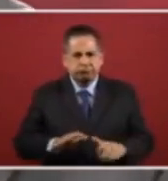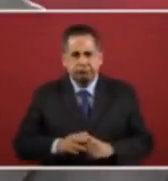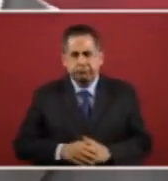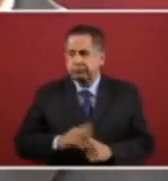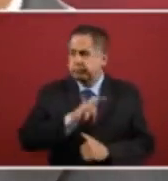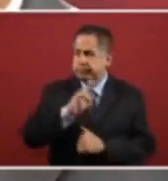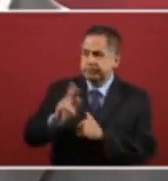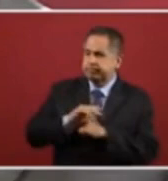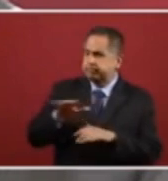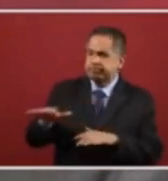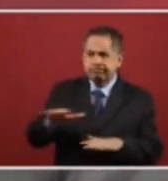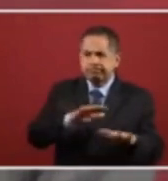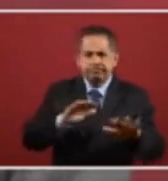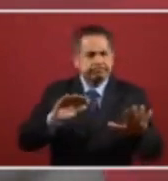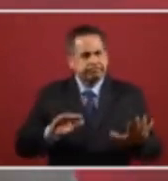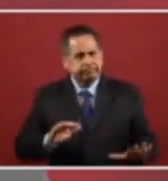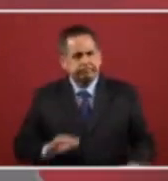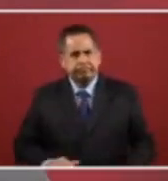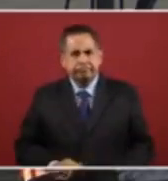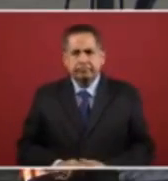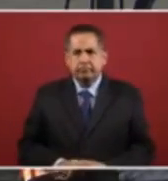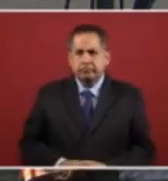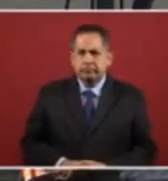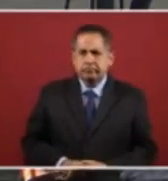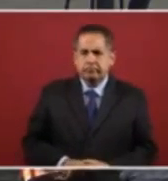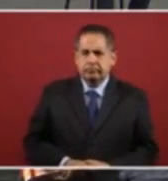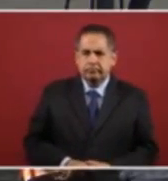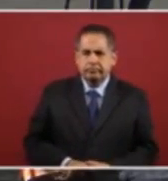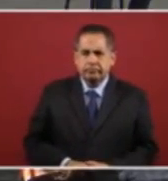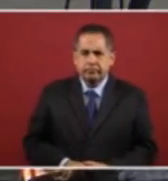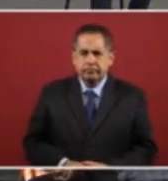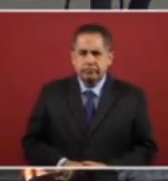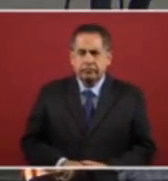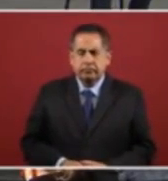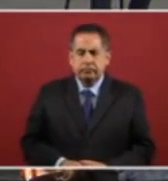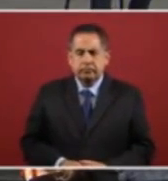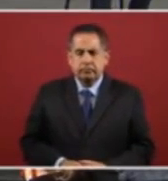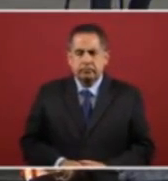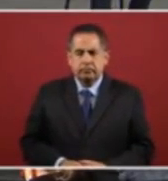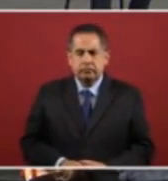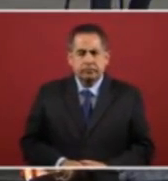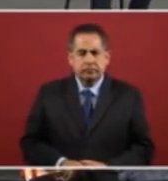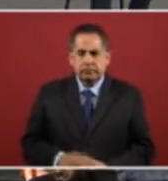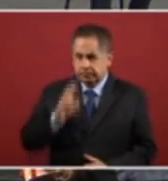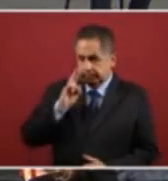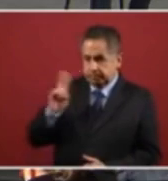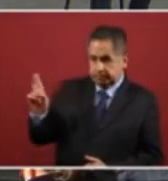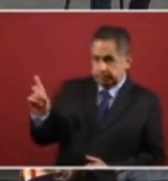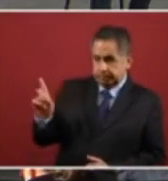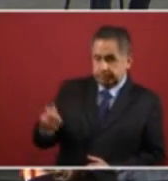then to make the country more serene. Look here.